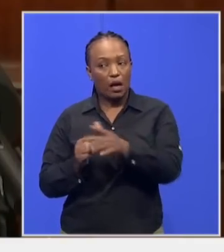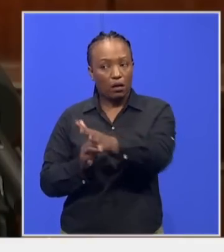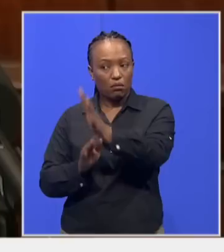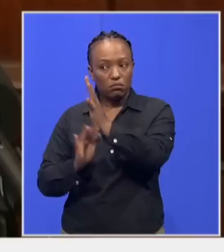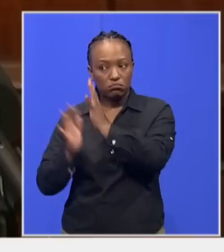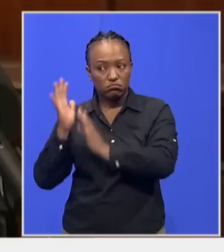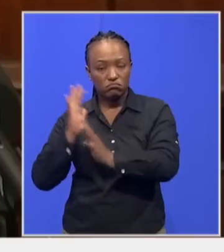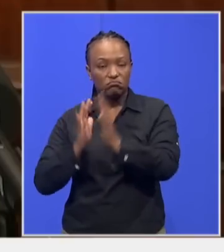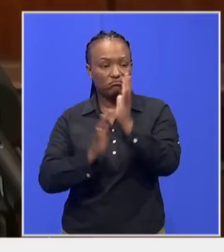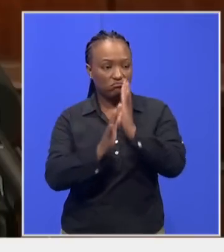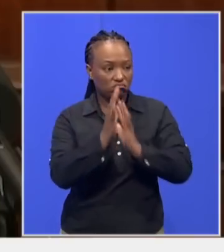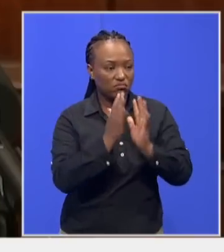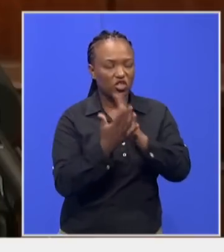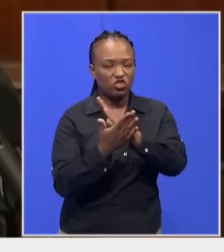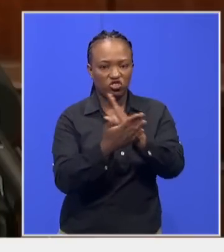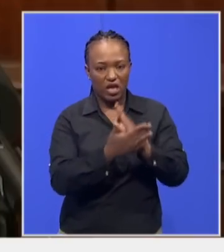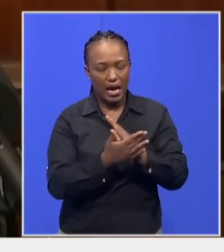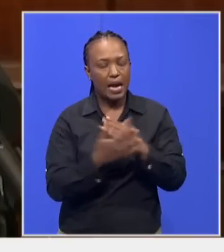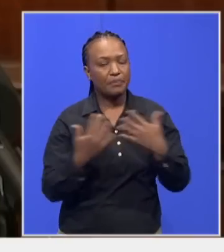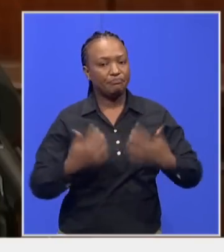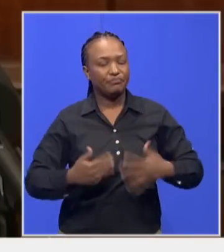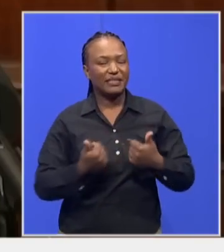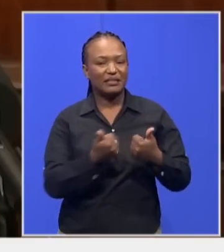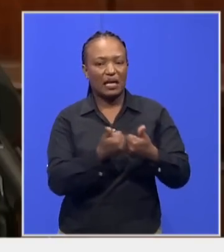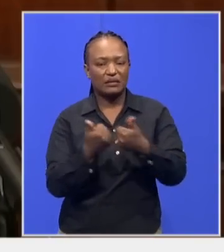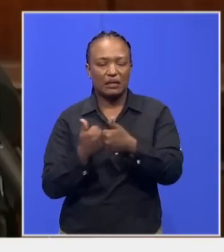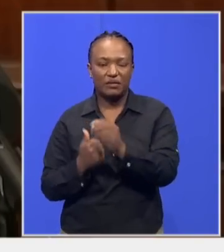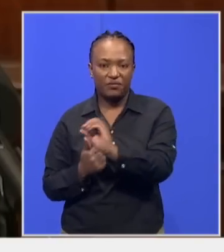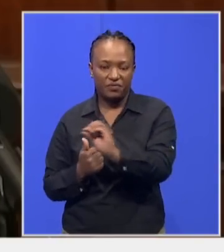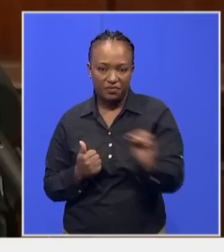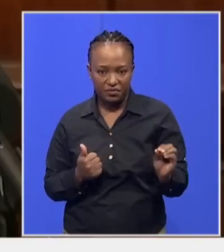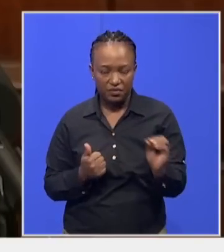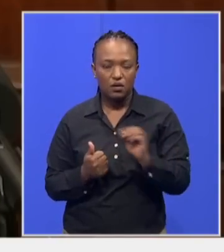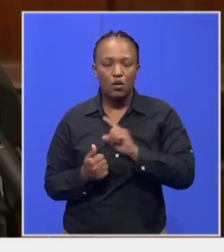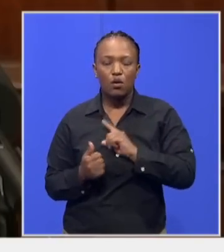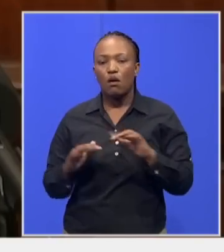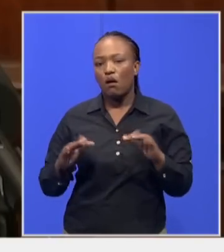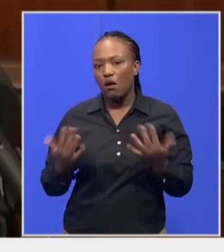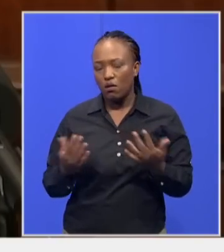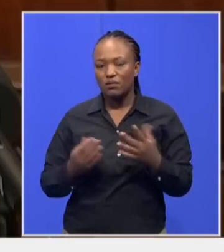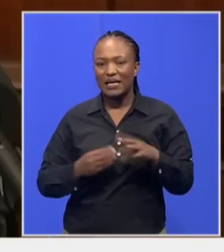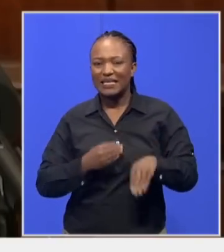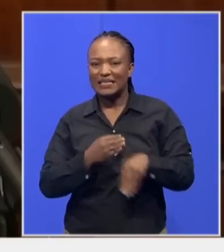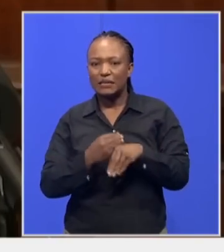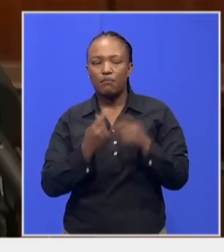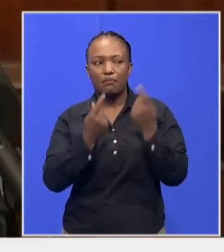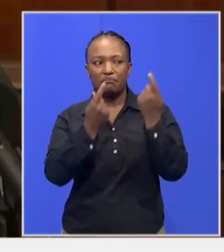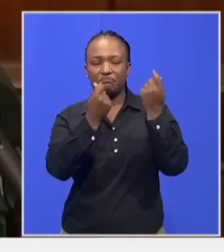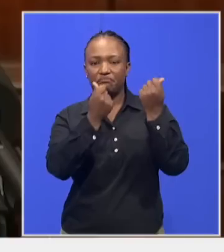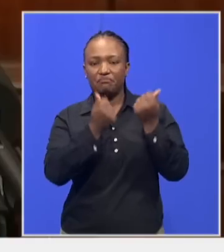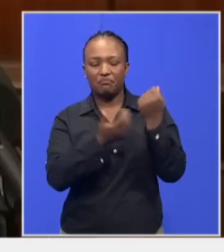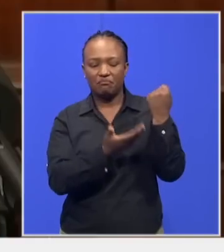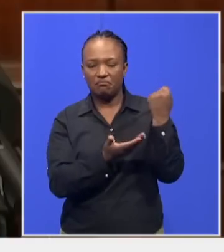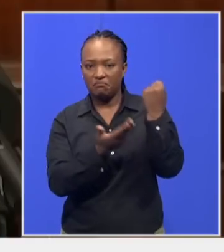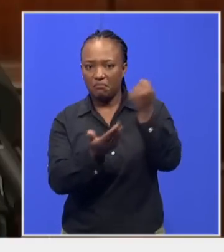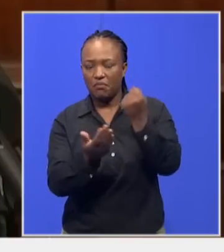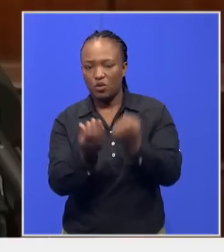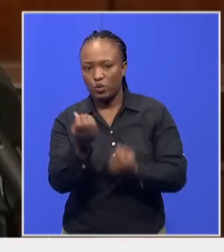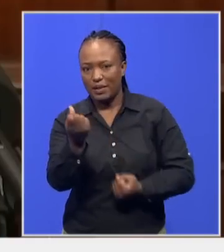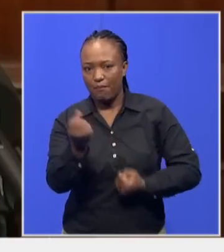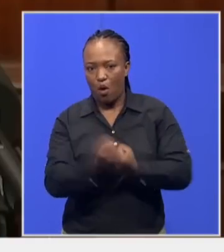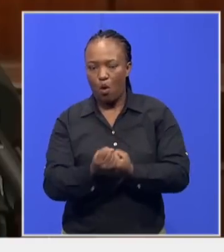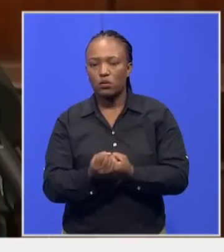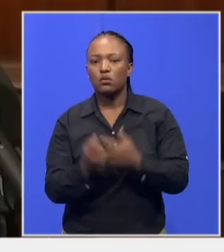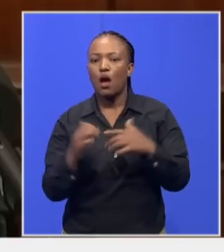there is about whether there's a possibility of providing additional fiscal support to make these investments so